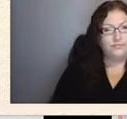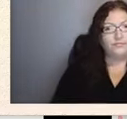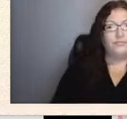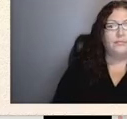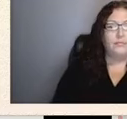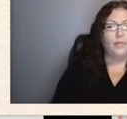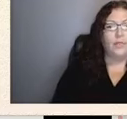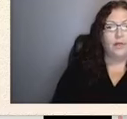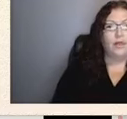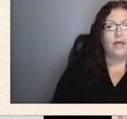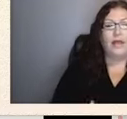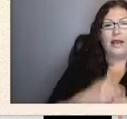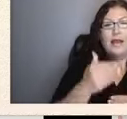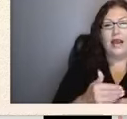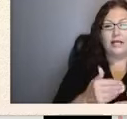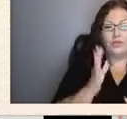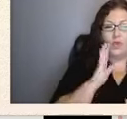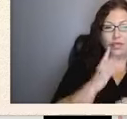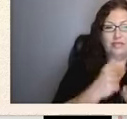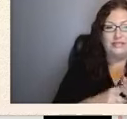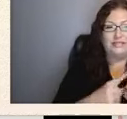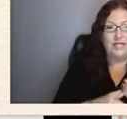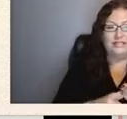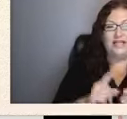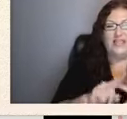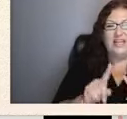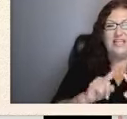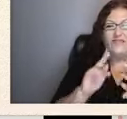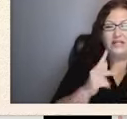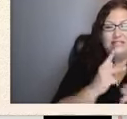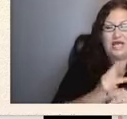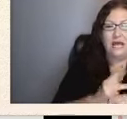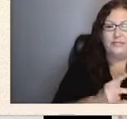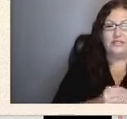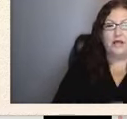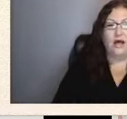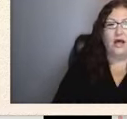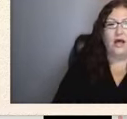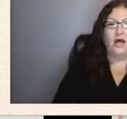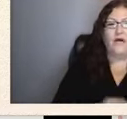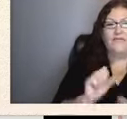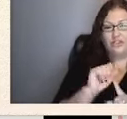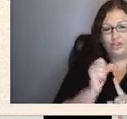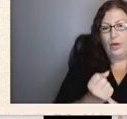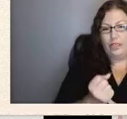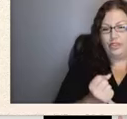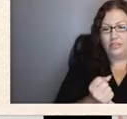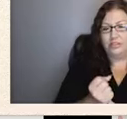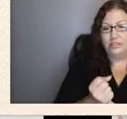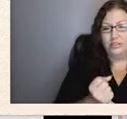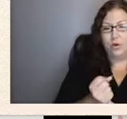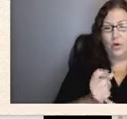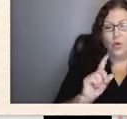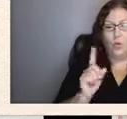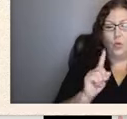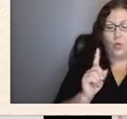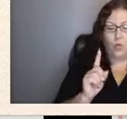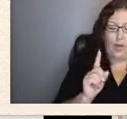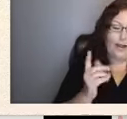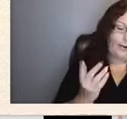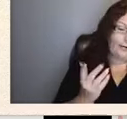Next, we're going to discuss the different types of situations where an individual